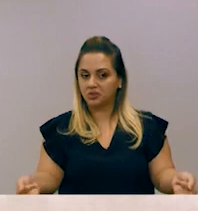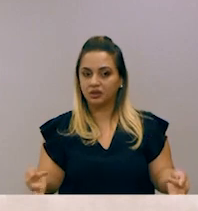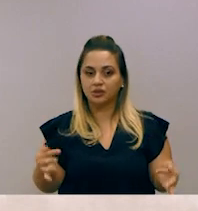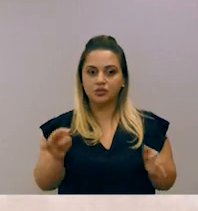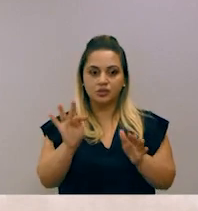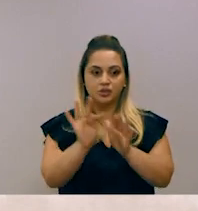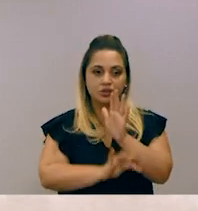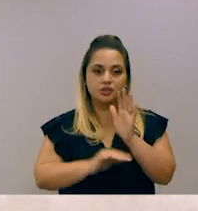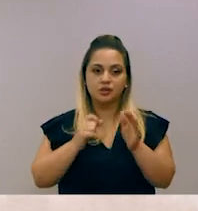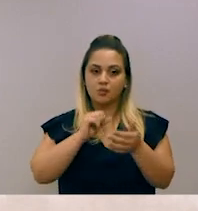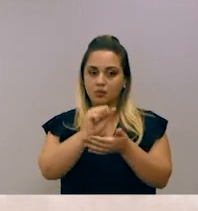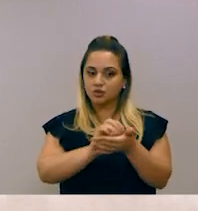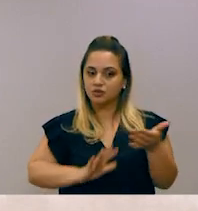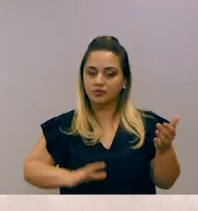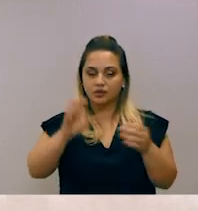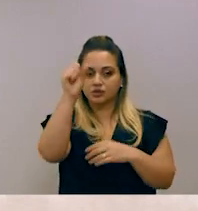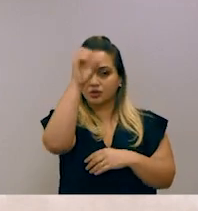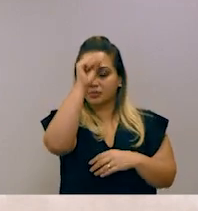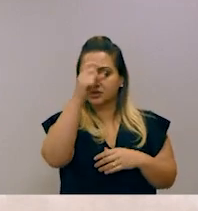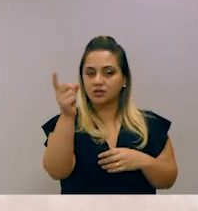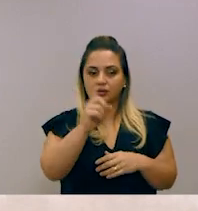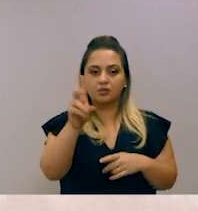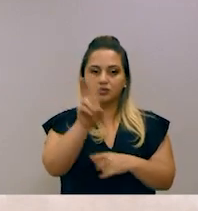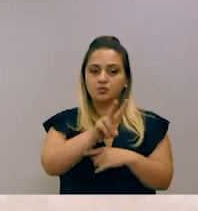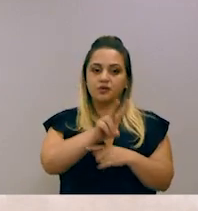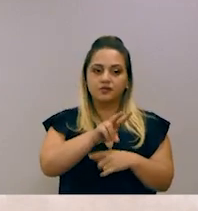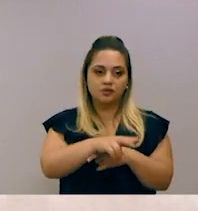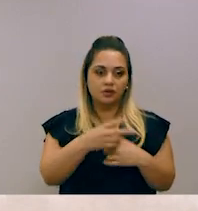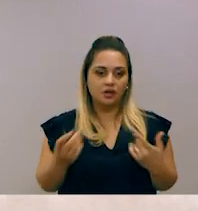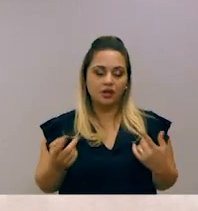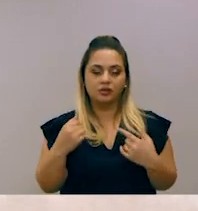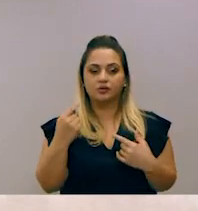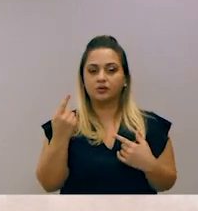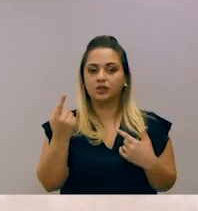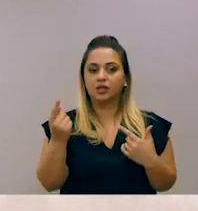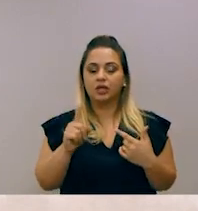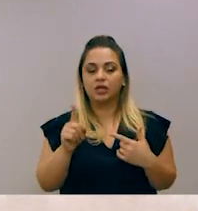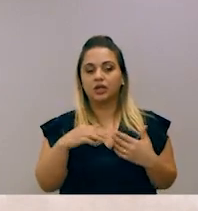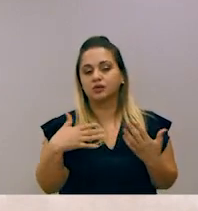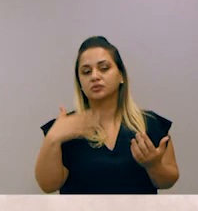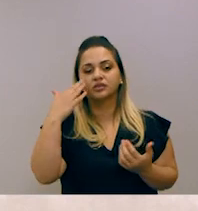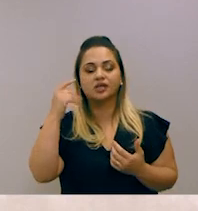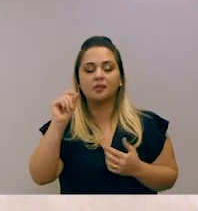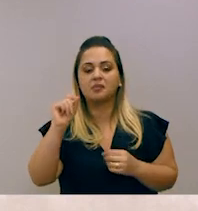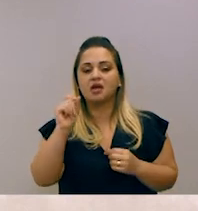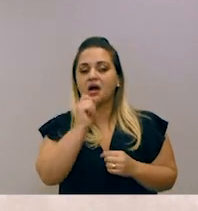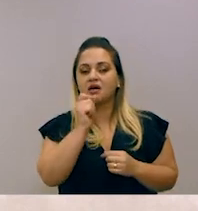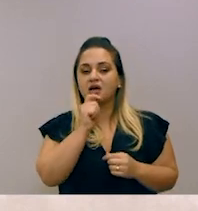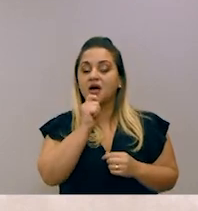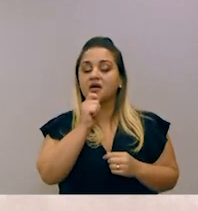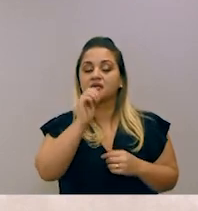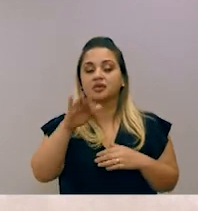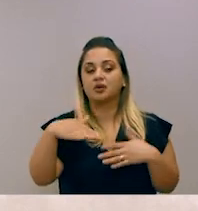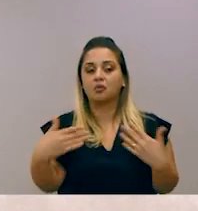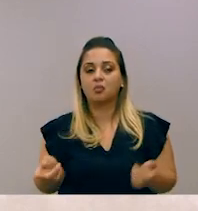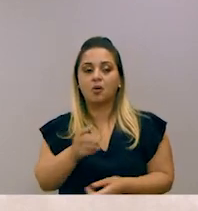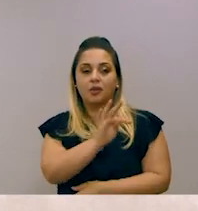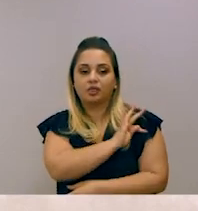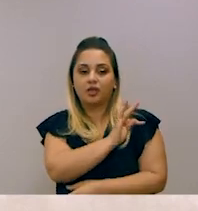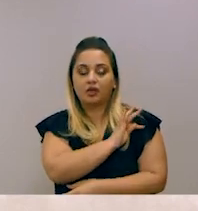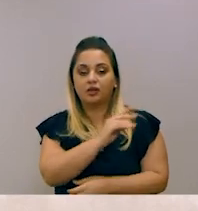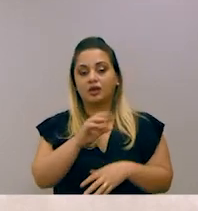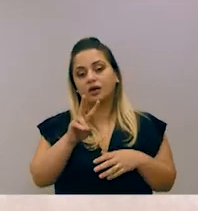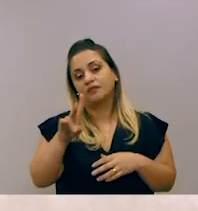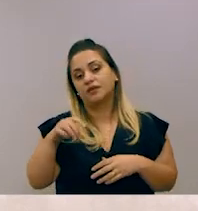the samples based on the text, based on the non-supervised learning.